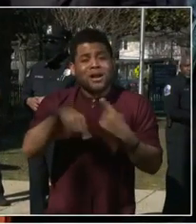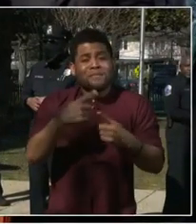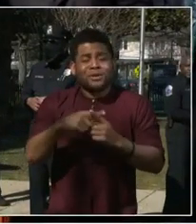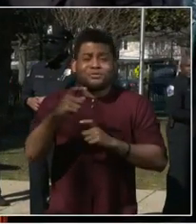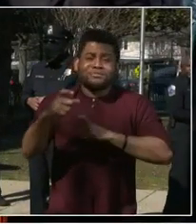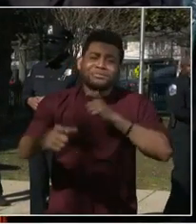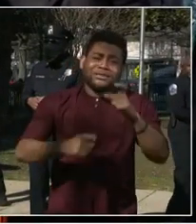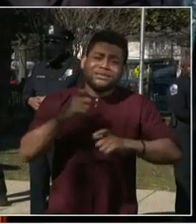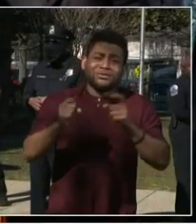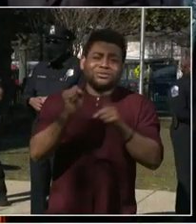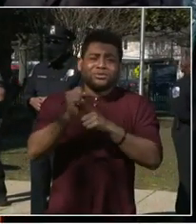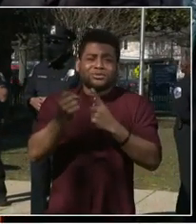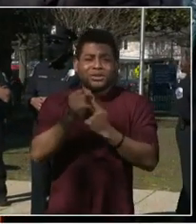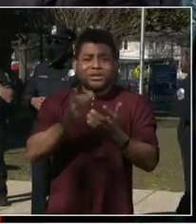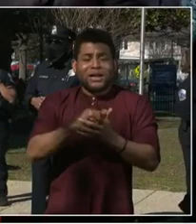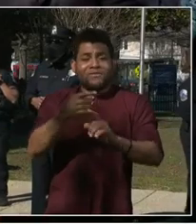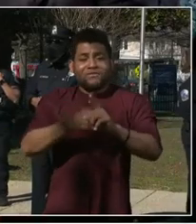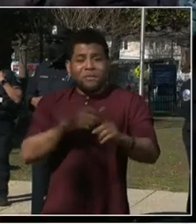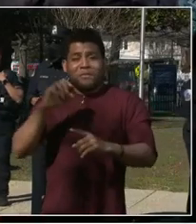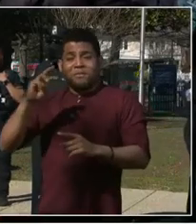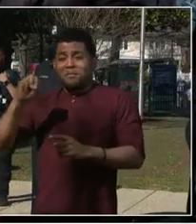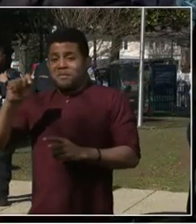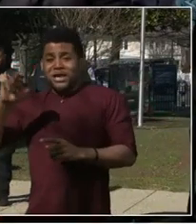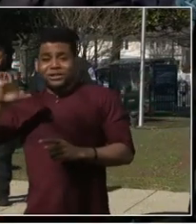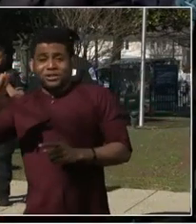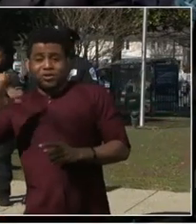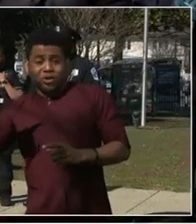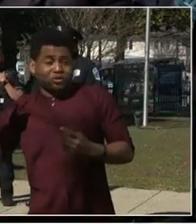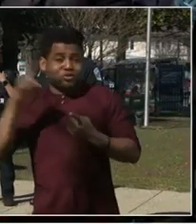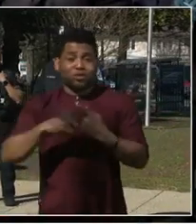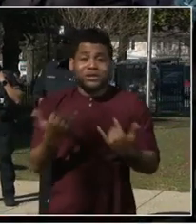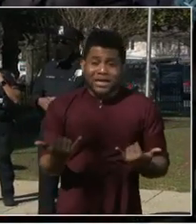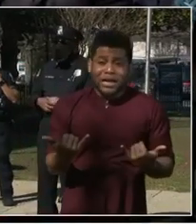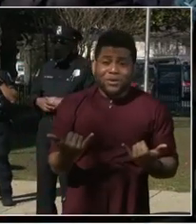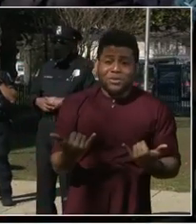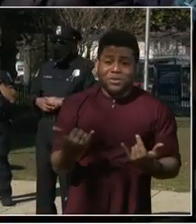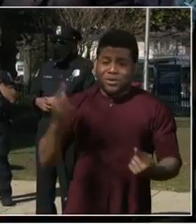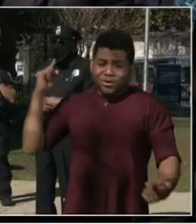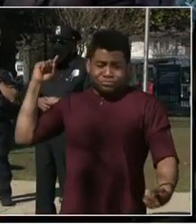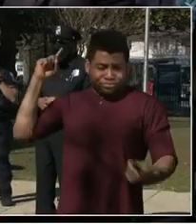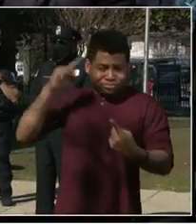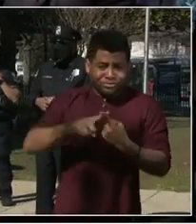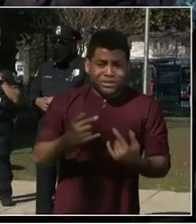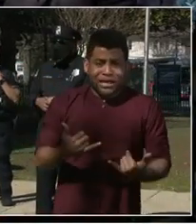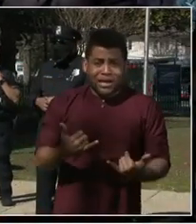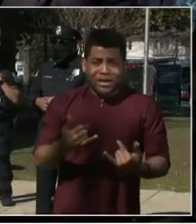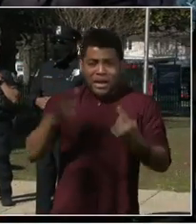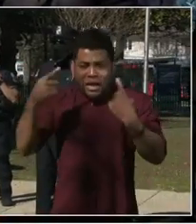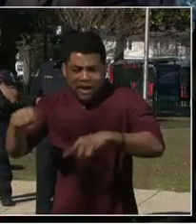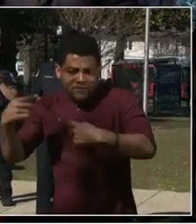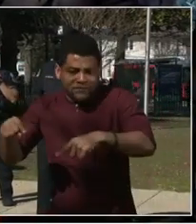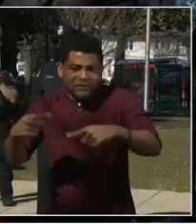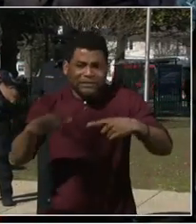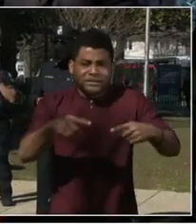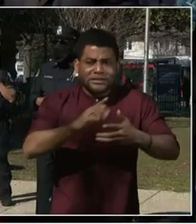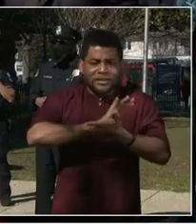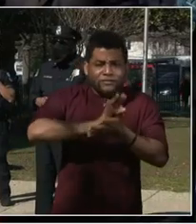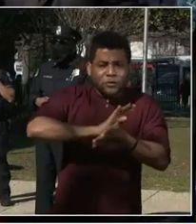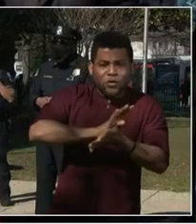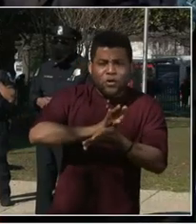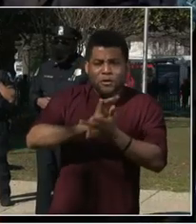over the course, from March 3rd to present day, being events happen, videos and so forth